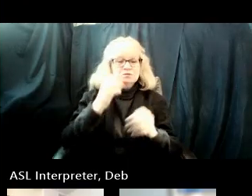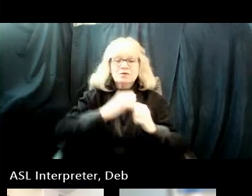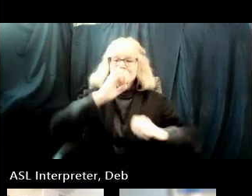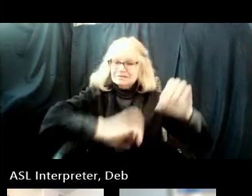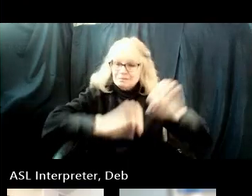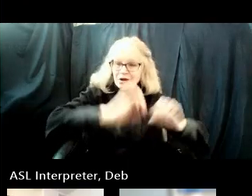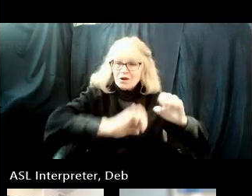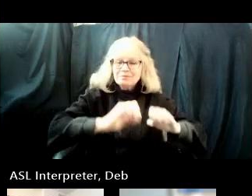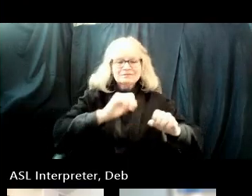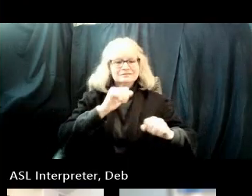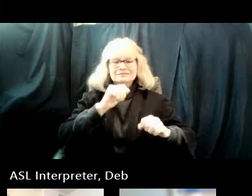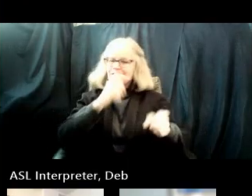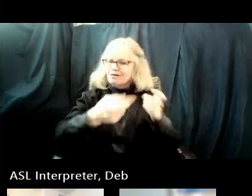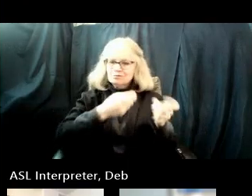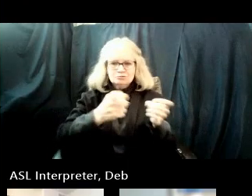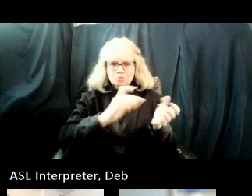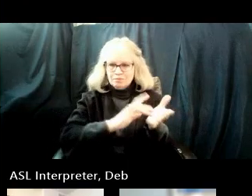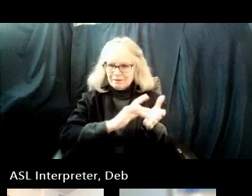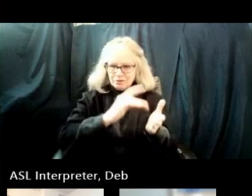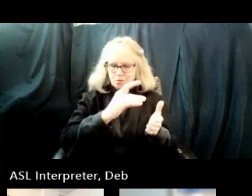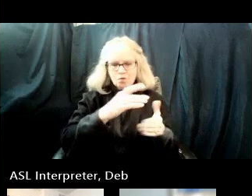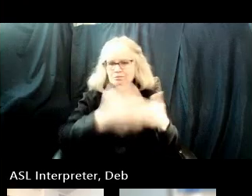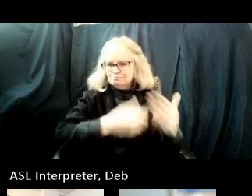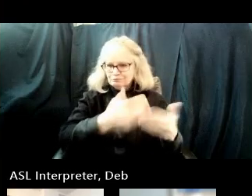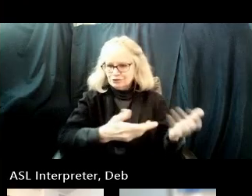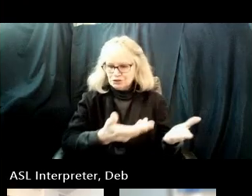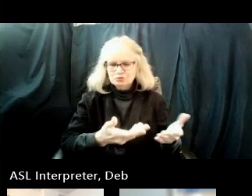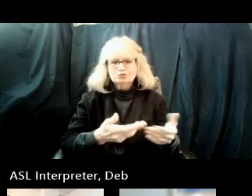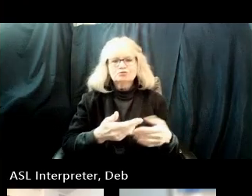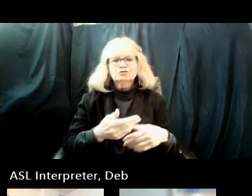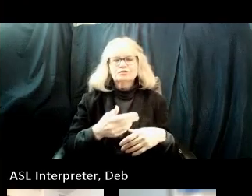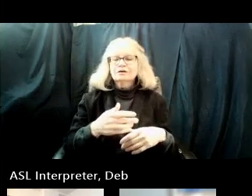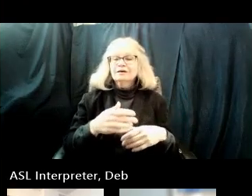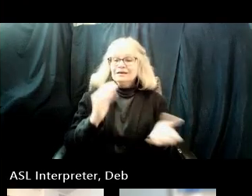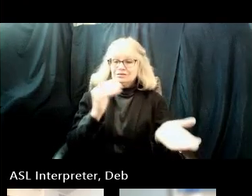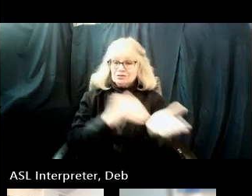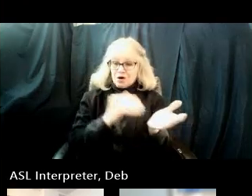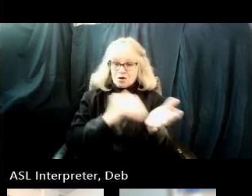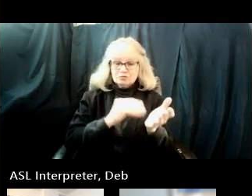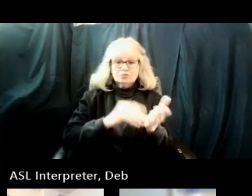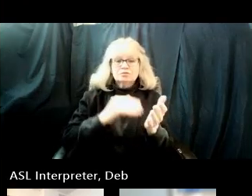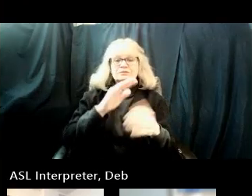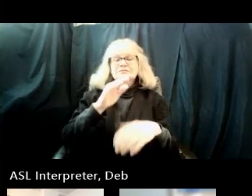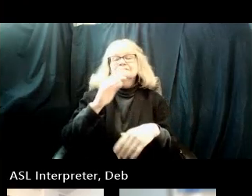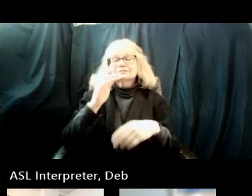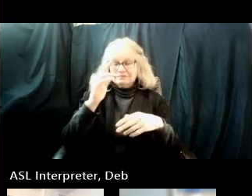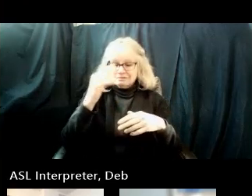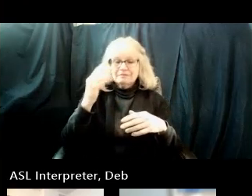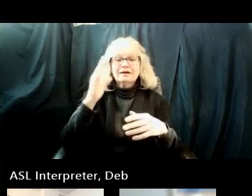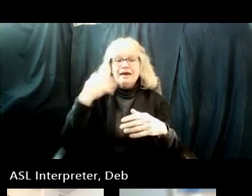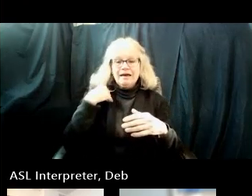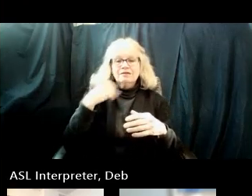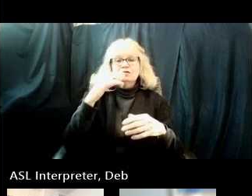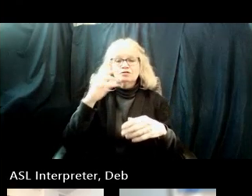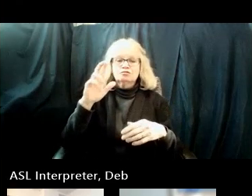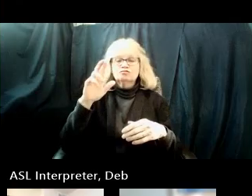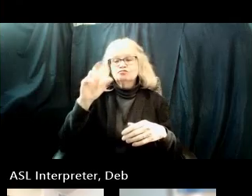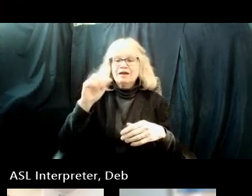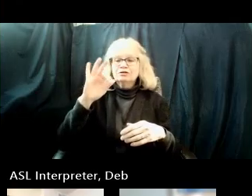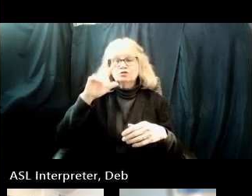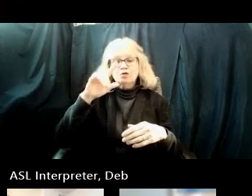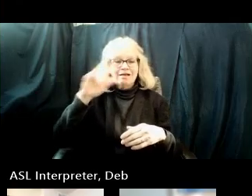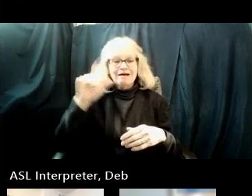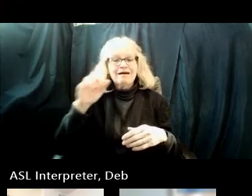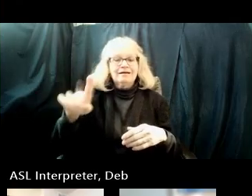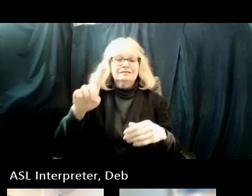medical procedures. And physicians even built in racialized medical myths. One of the most common being Black